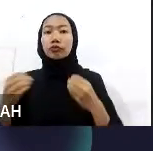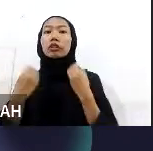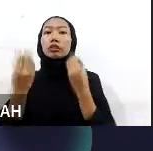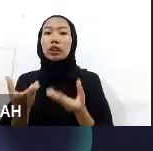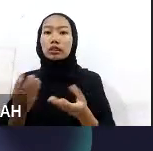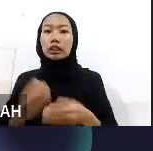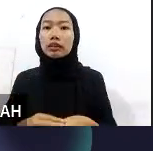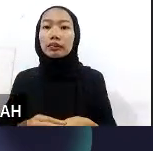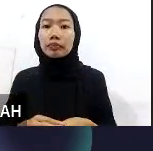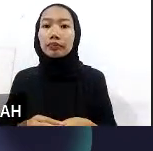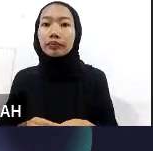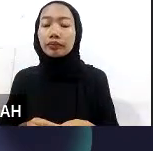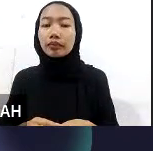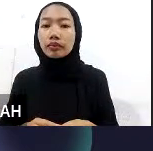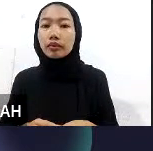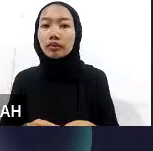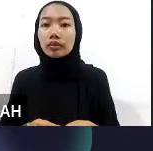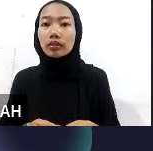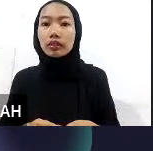have a disability.